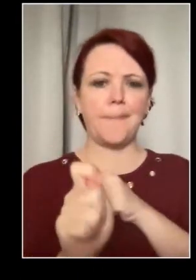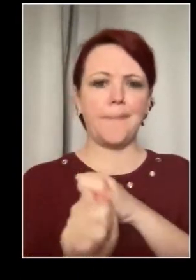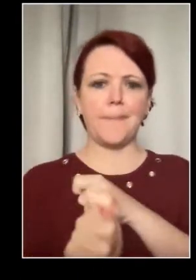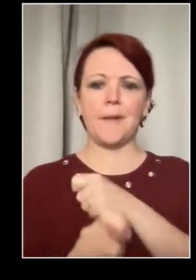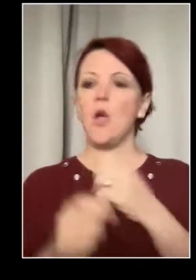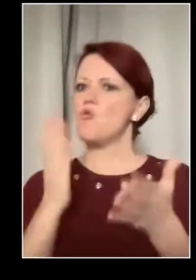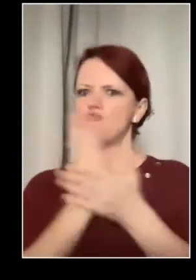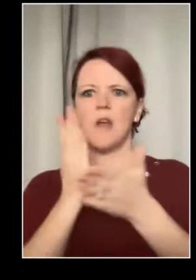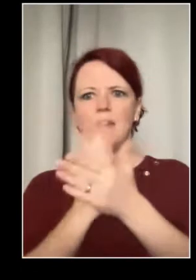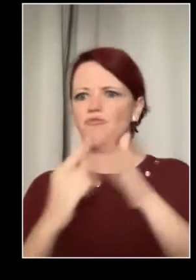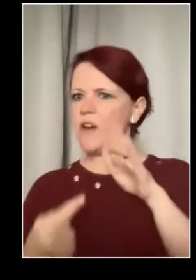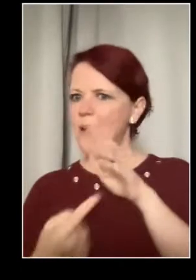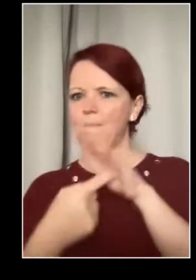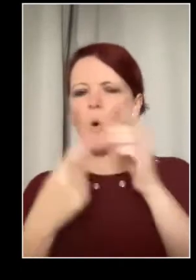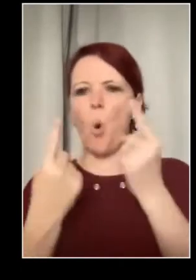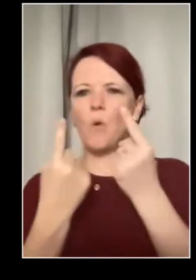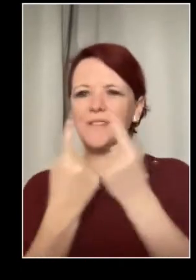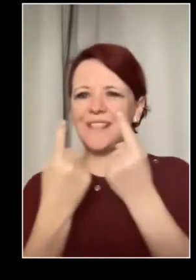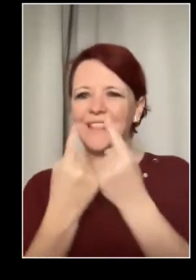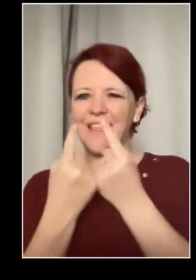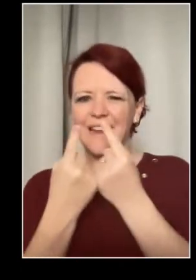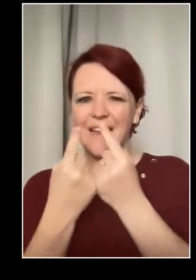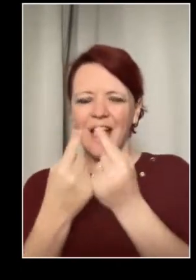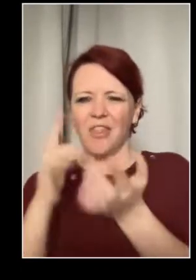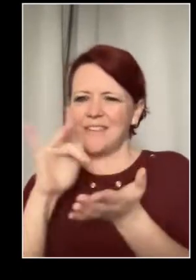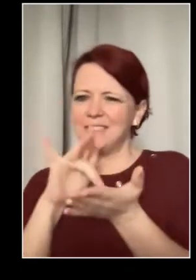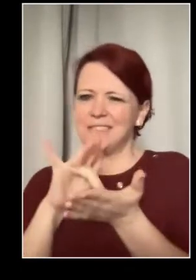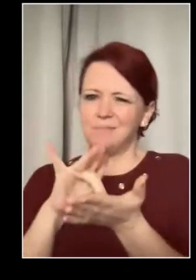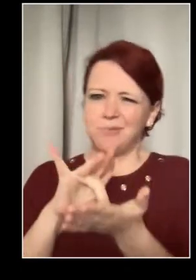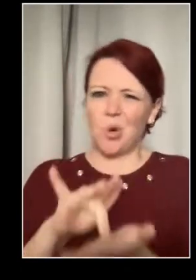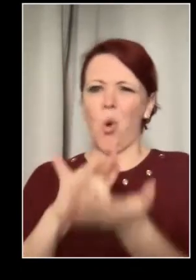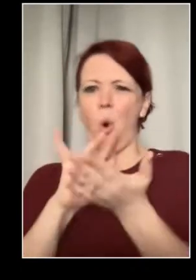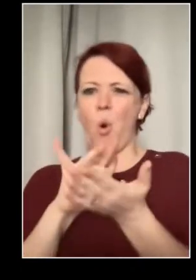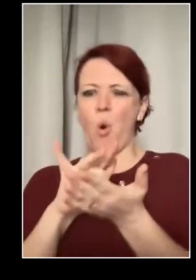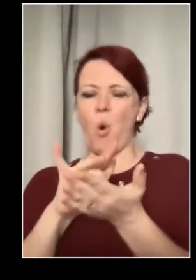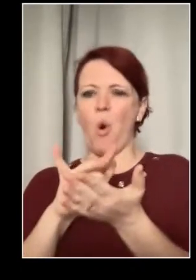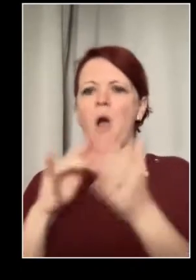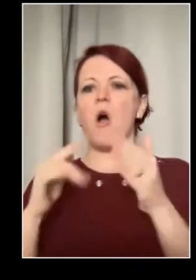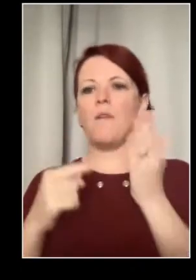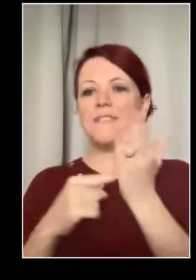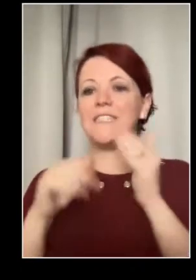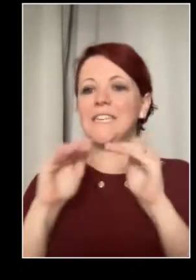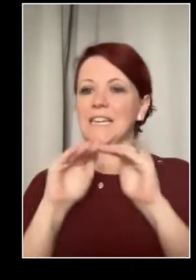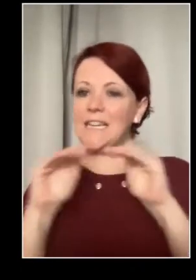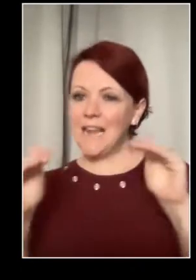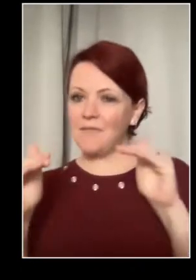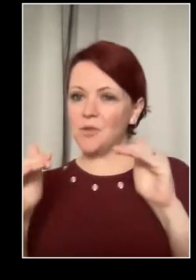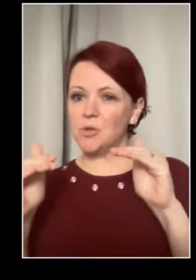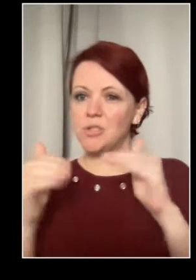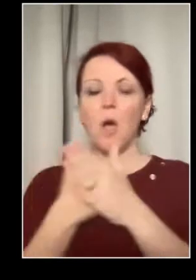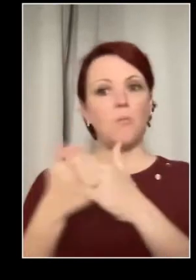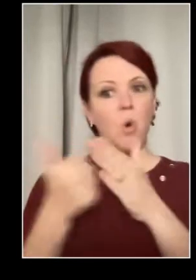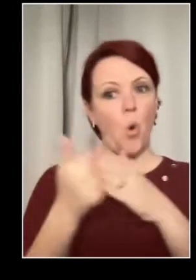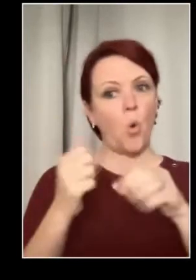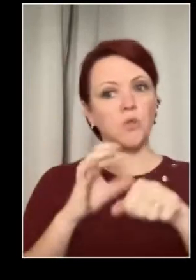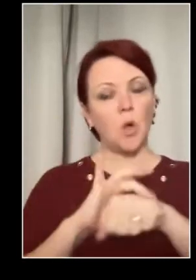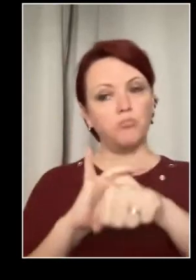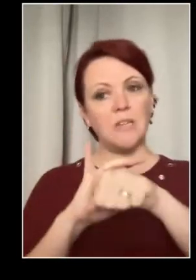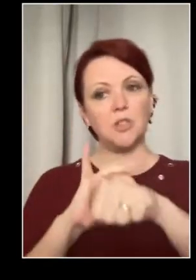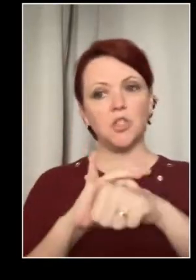through programmes such as apprenticeships, traineeships and T-levels. And that golden thread is truly high